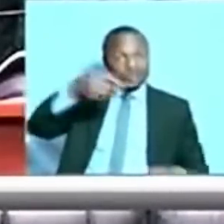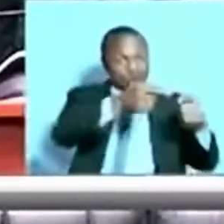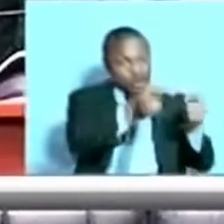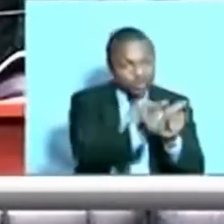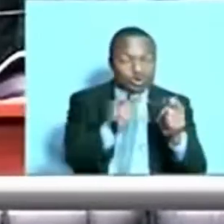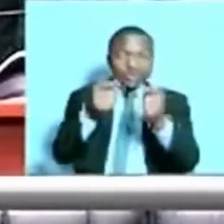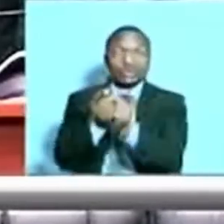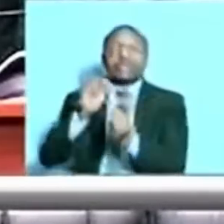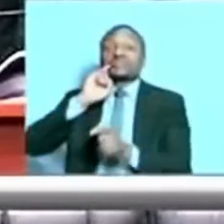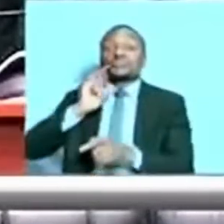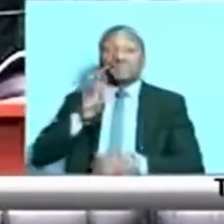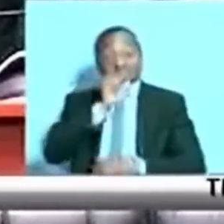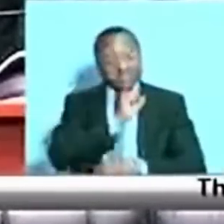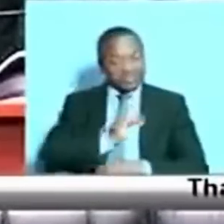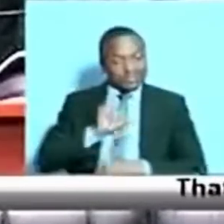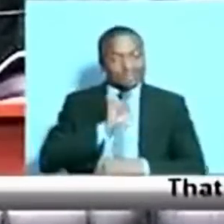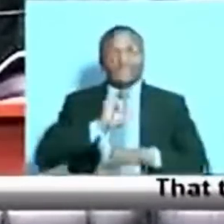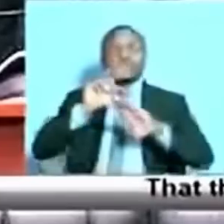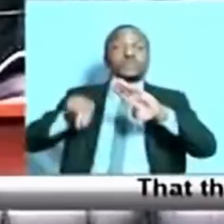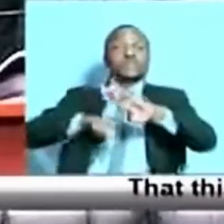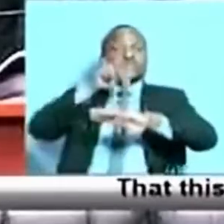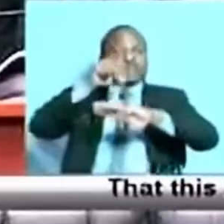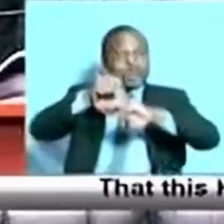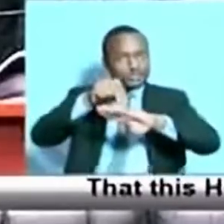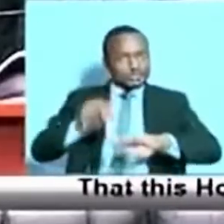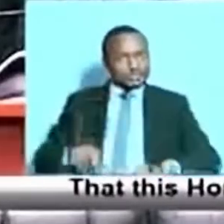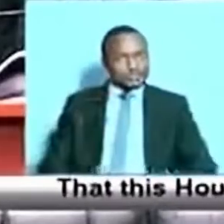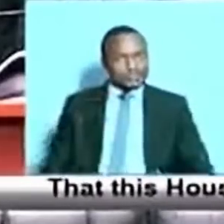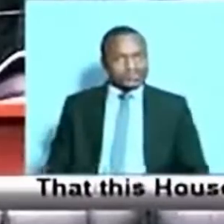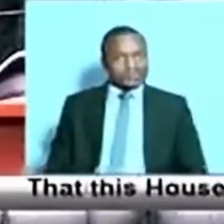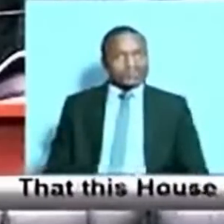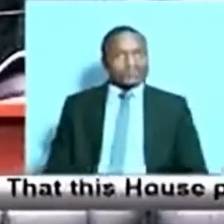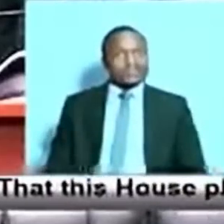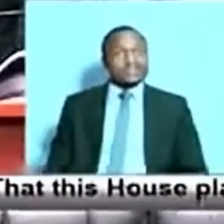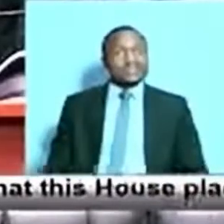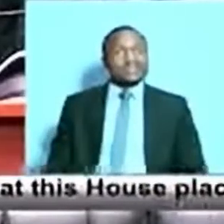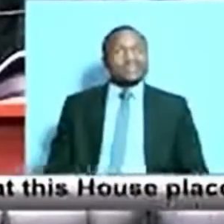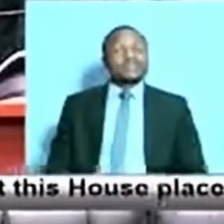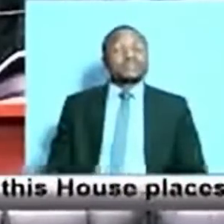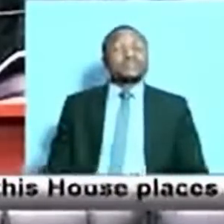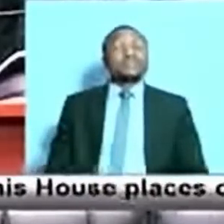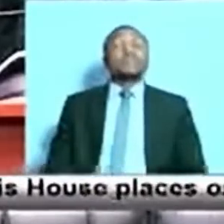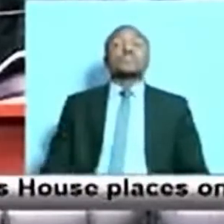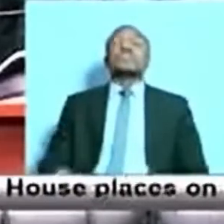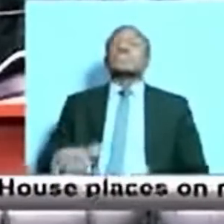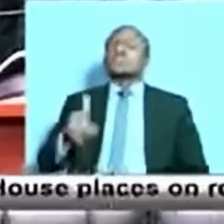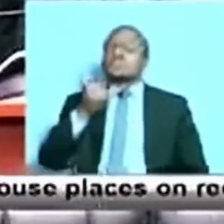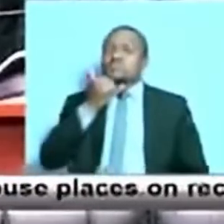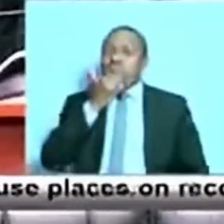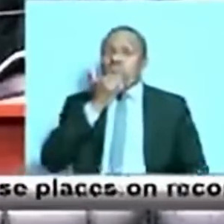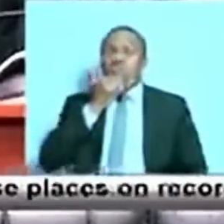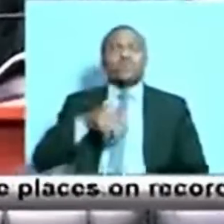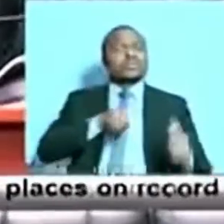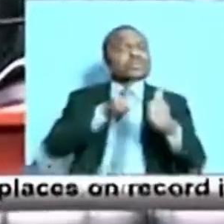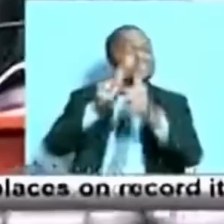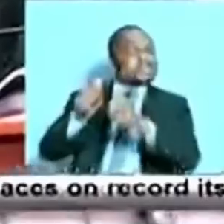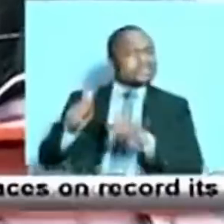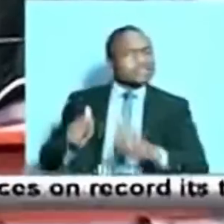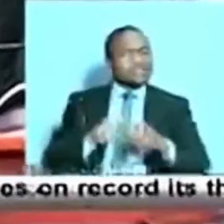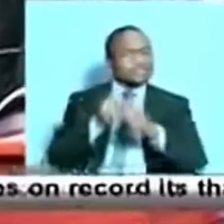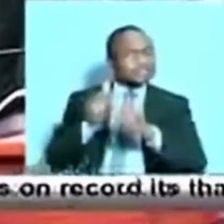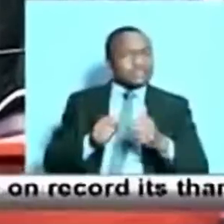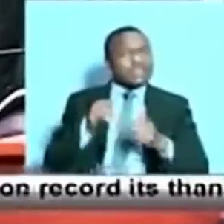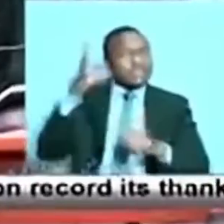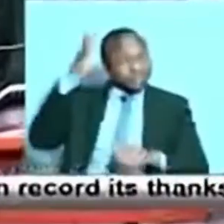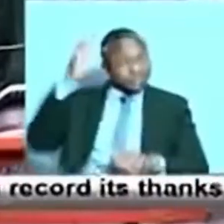have apologized to the nation for the heinous acts that were committed by the